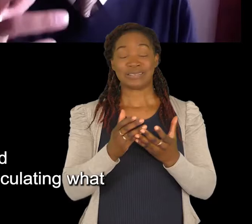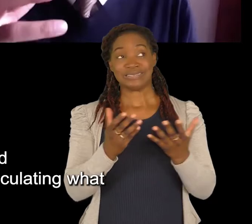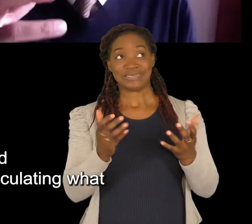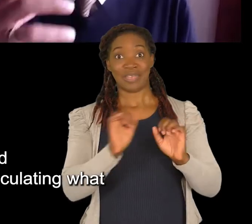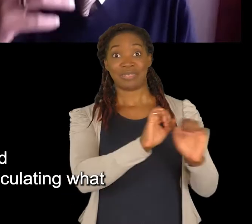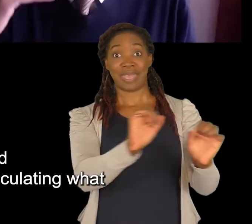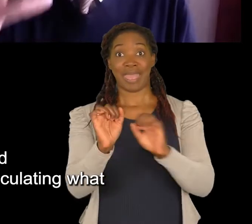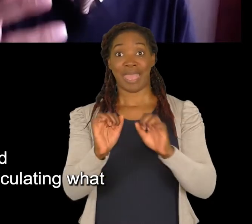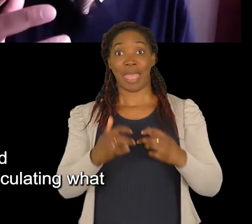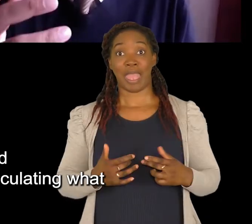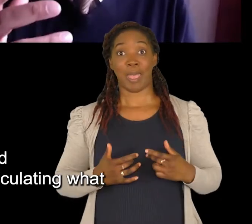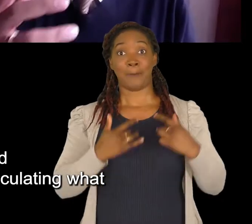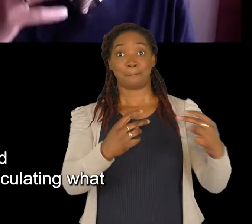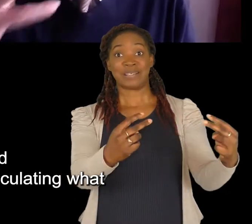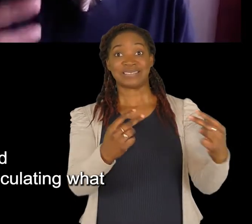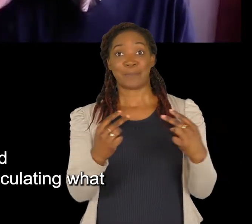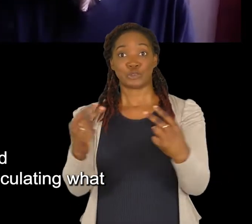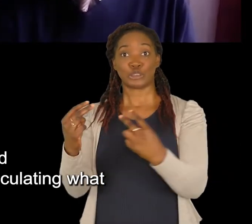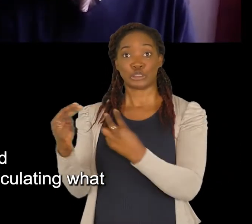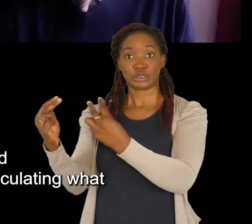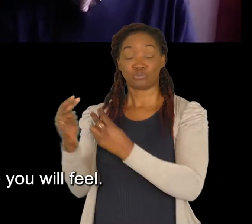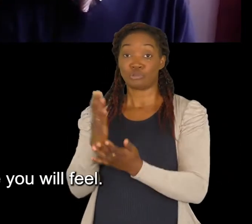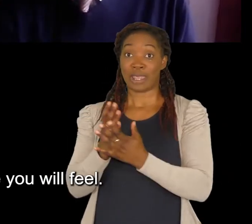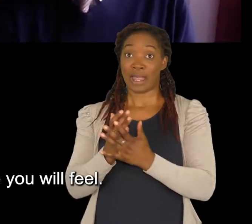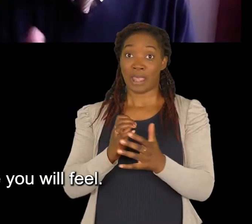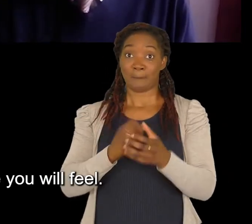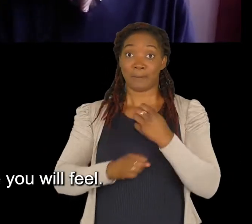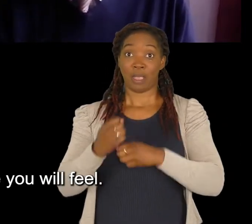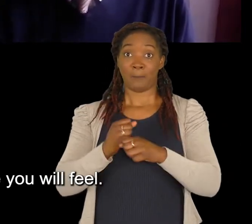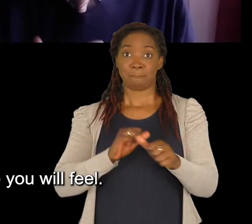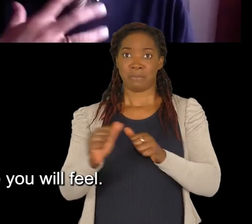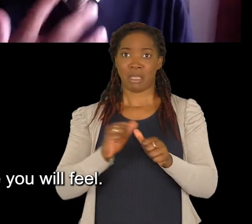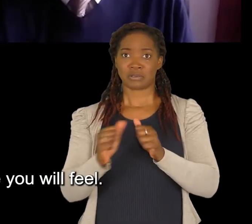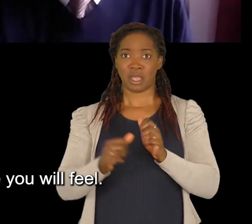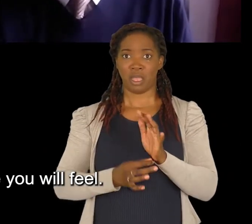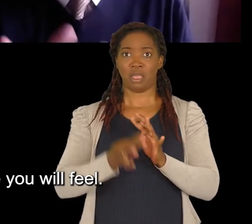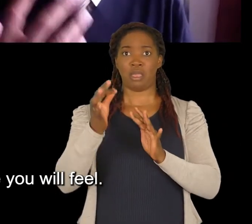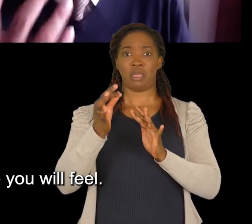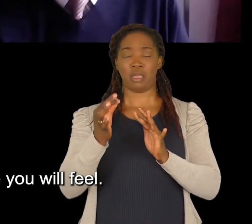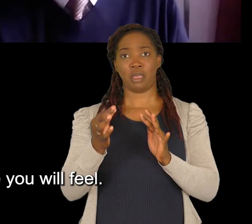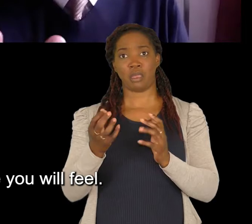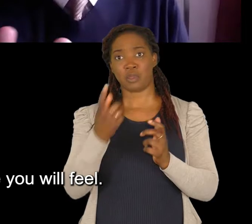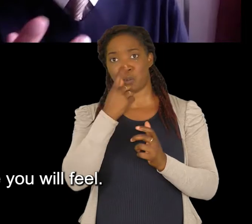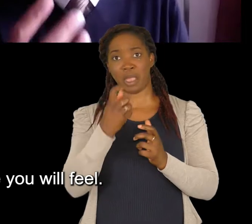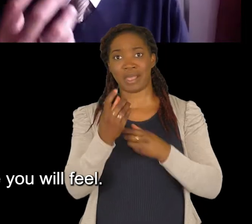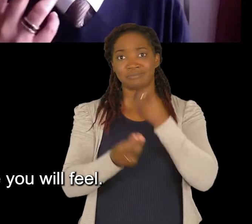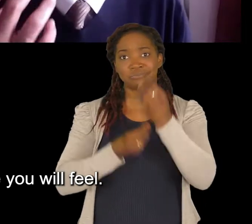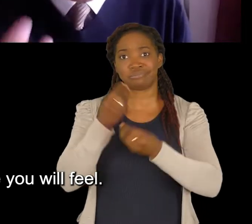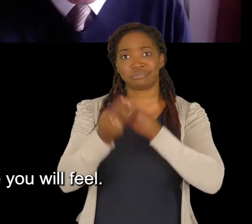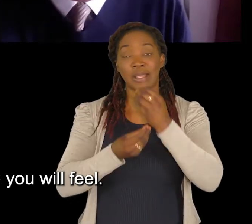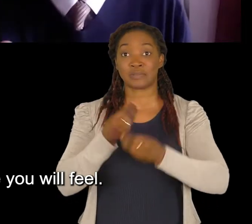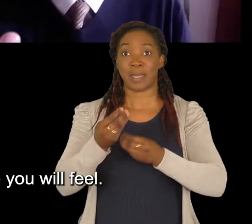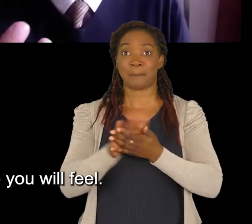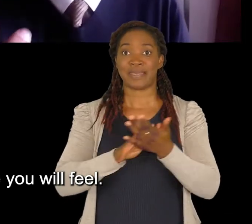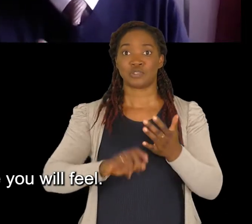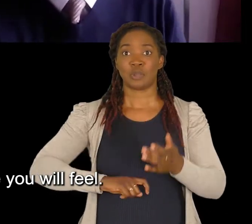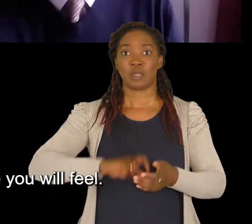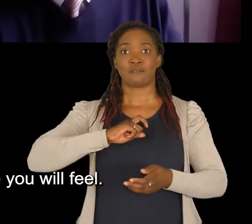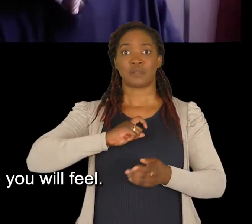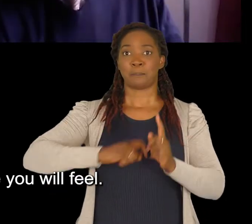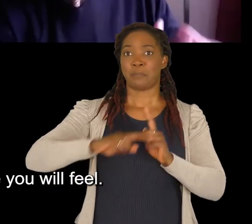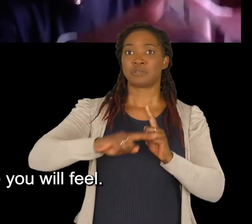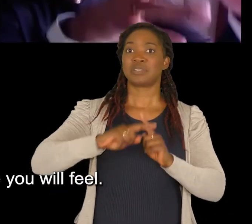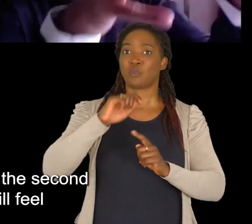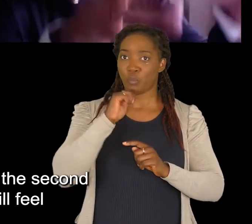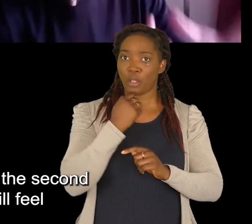the better you are at articulating what you are trying to do, the more confident you will feel and the more positive you will feel.